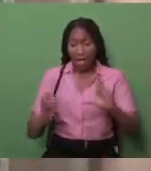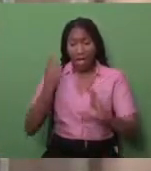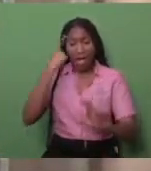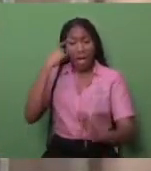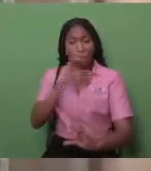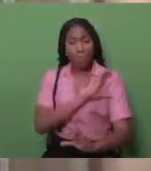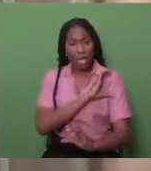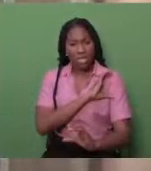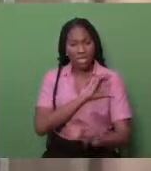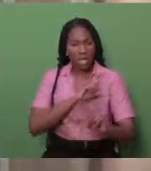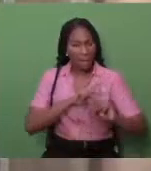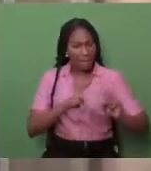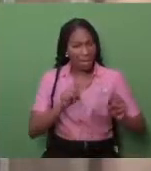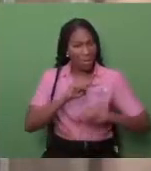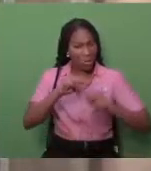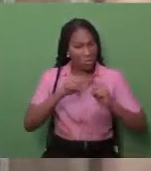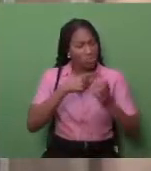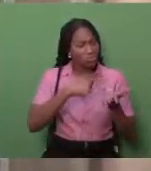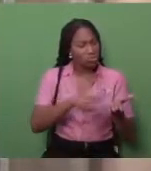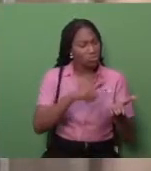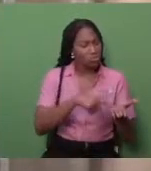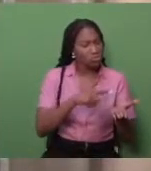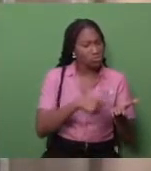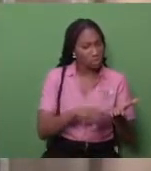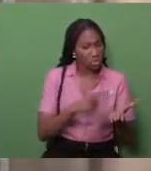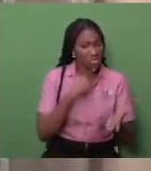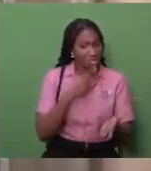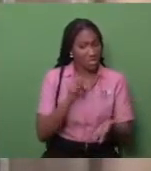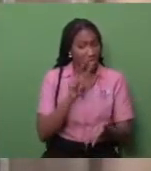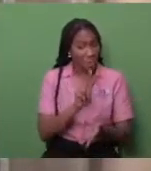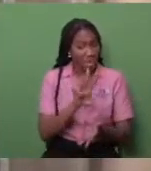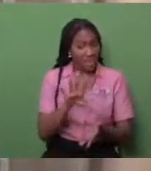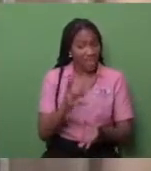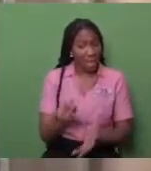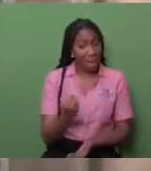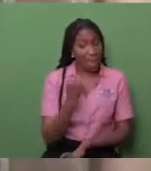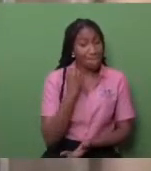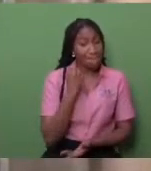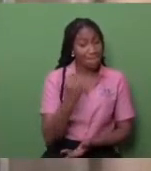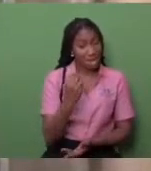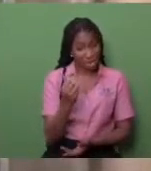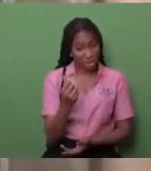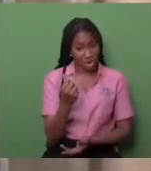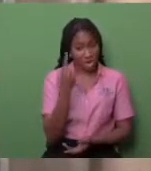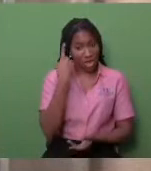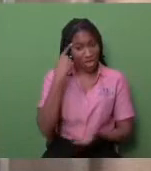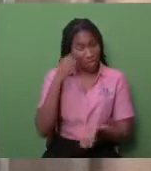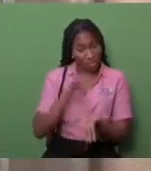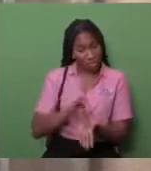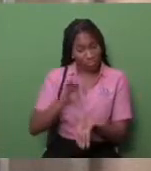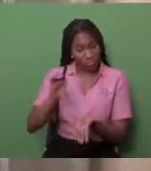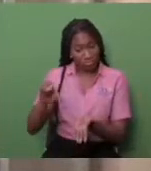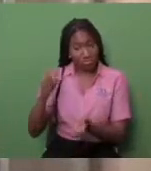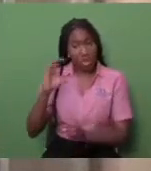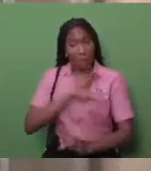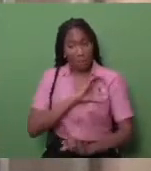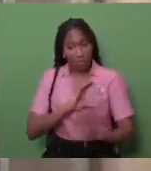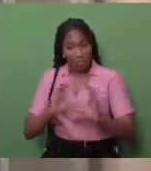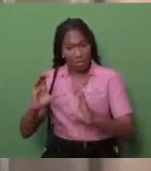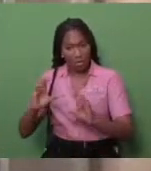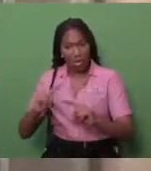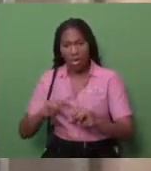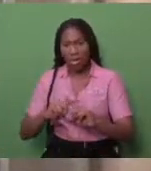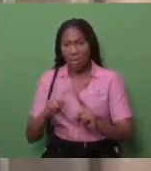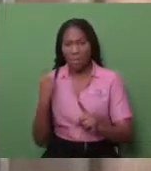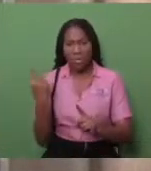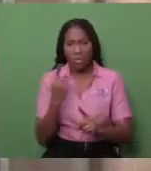truth. $25 million were allocated in this last fiscal year. Do you know how much was released, madam?